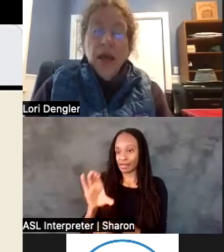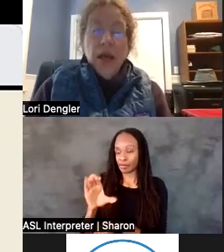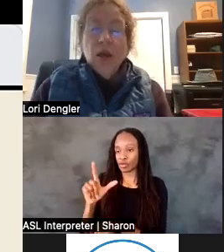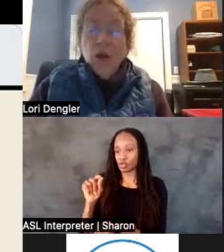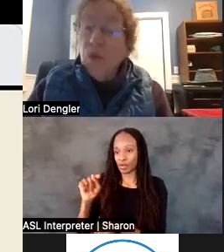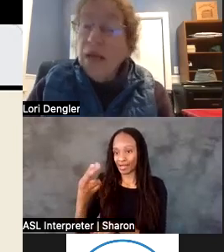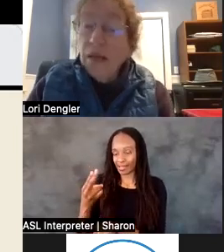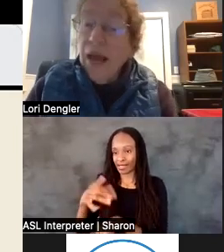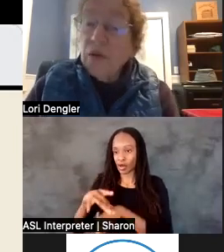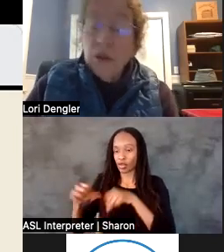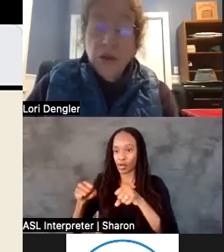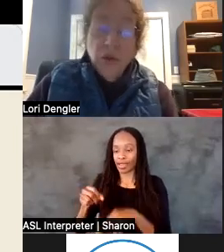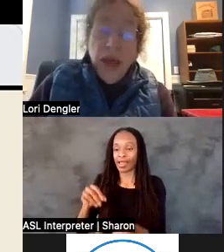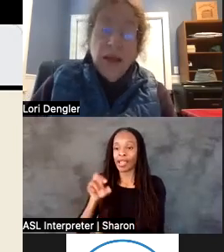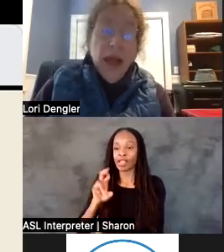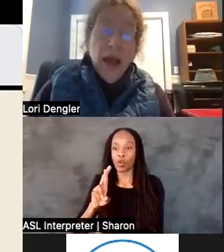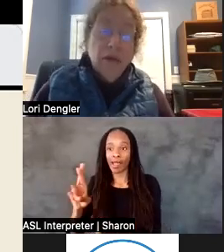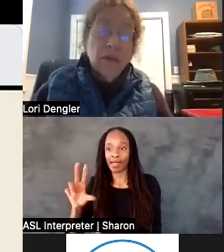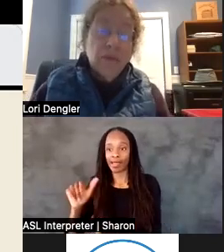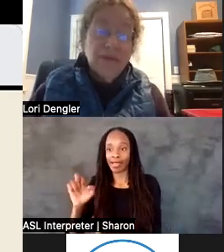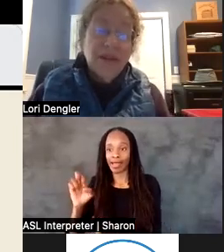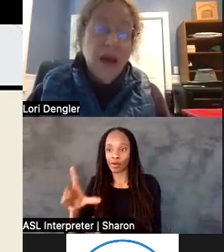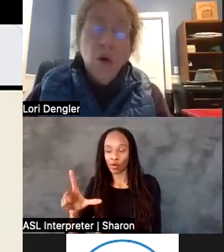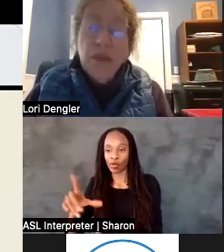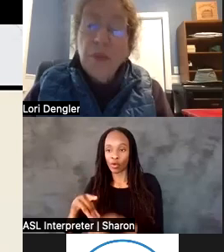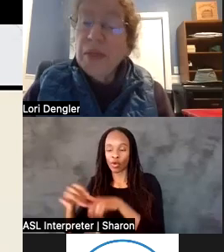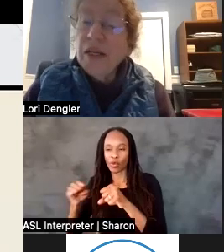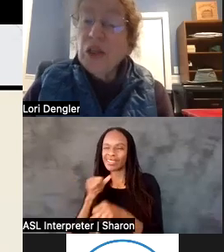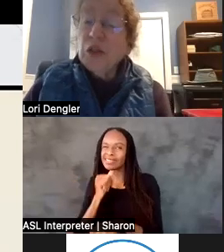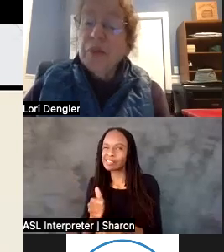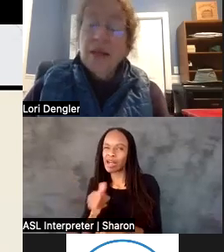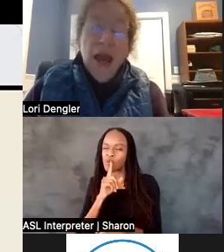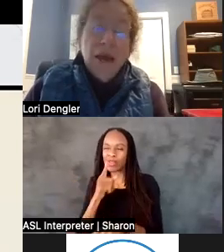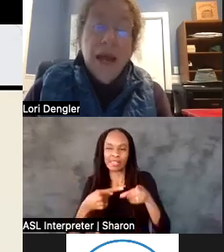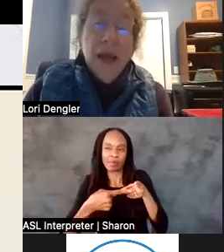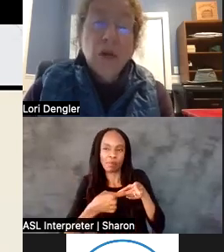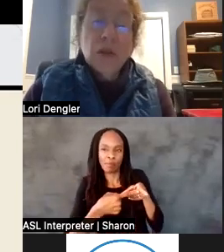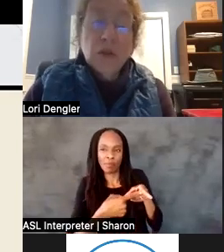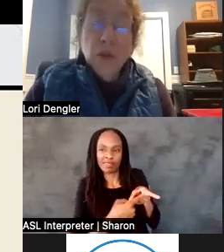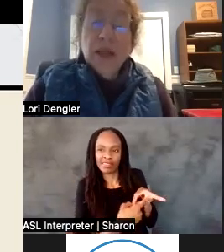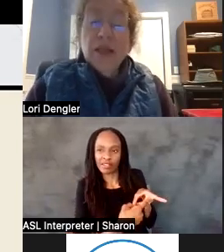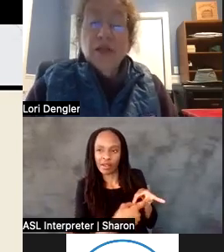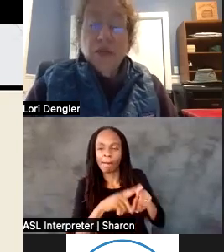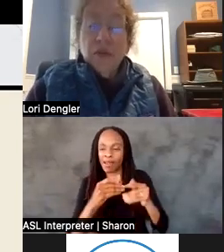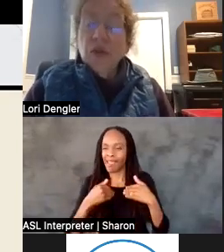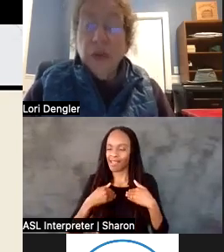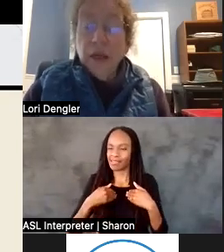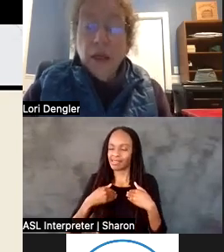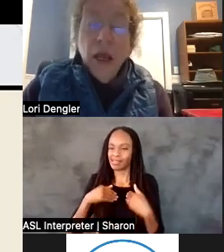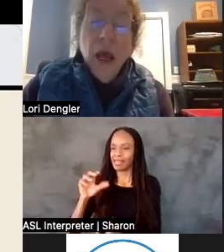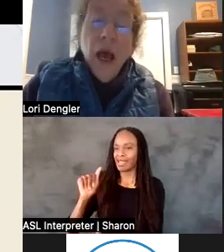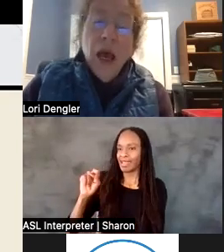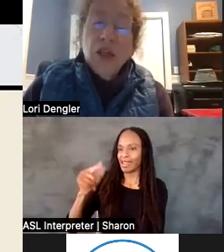actually a right lateral earthquake at not quite perpendicular, but at an angle relative to